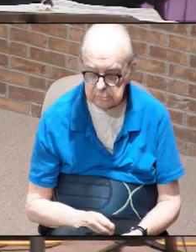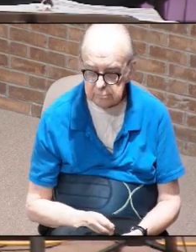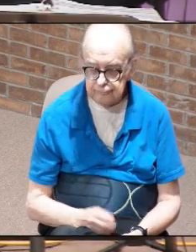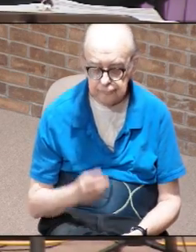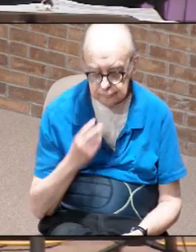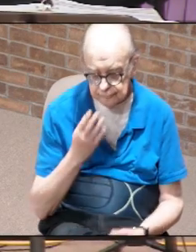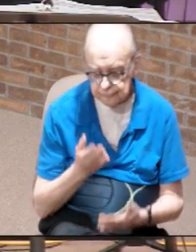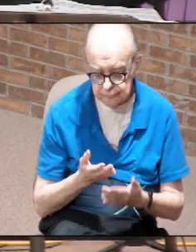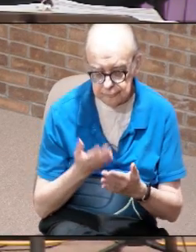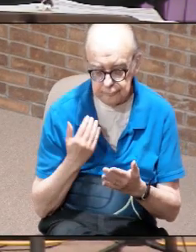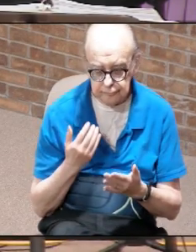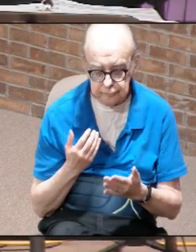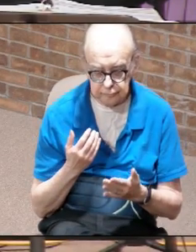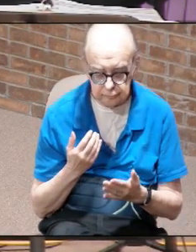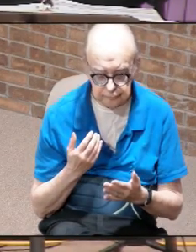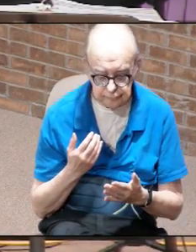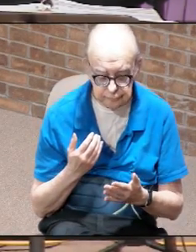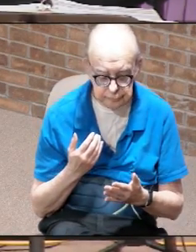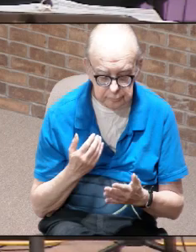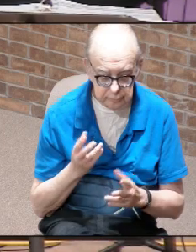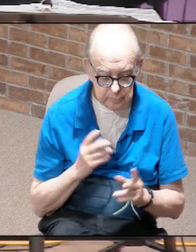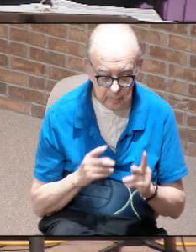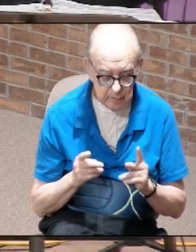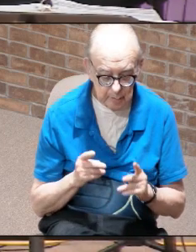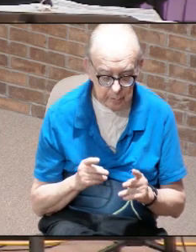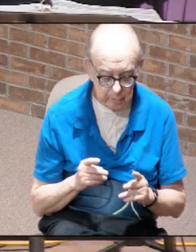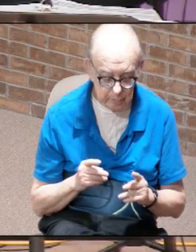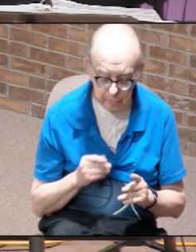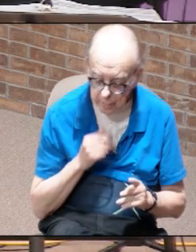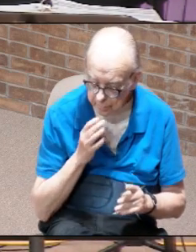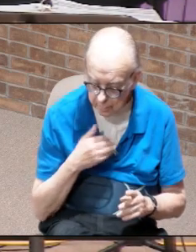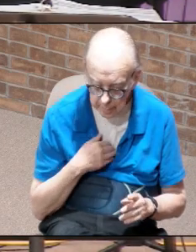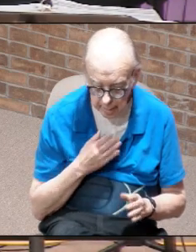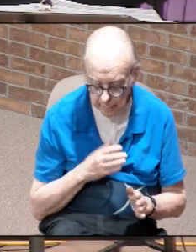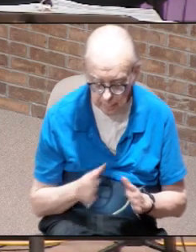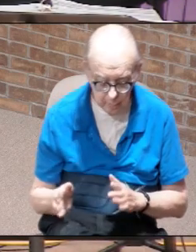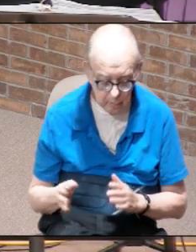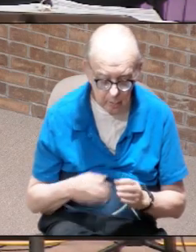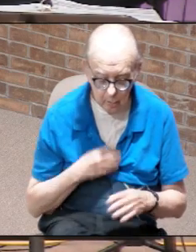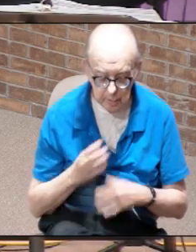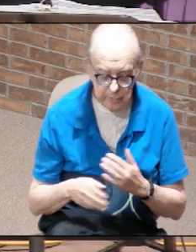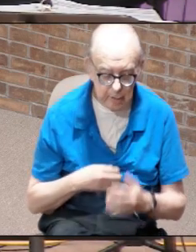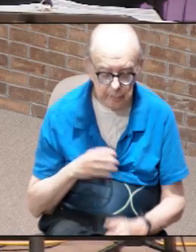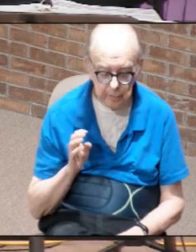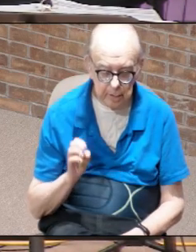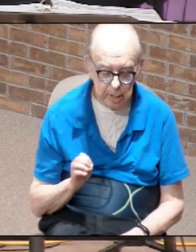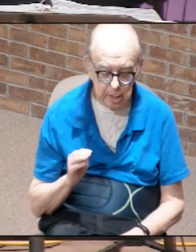You see, because they lack planning. They're always in emergency mode.